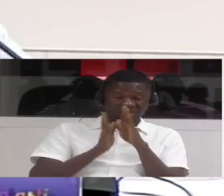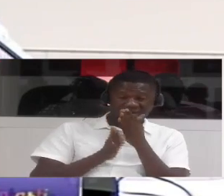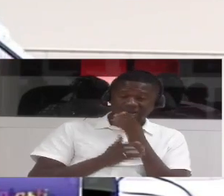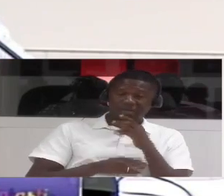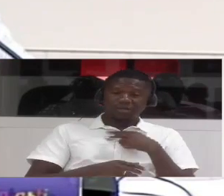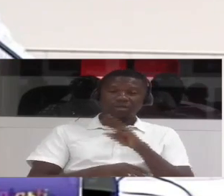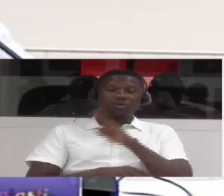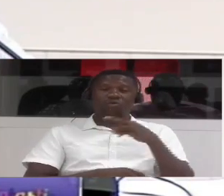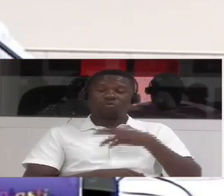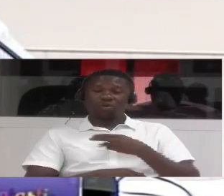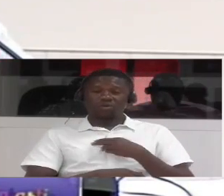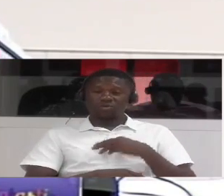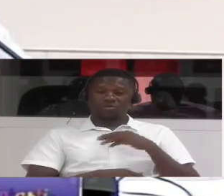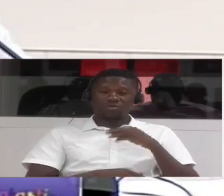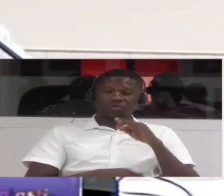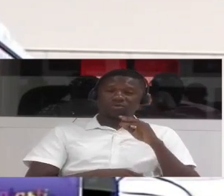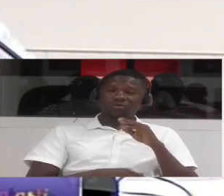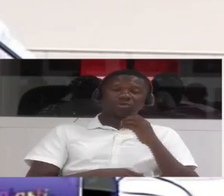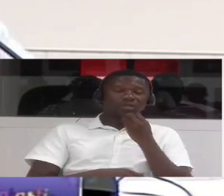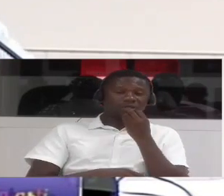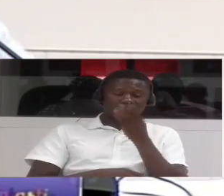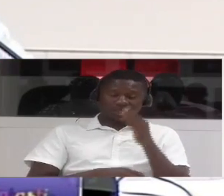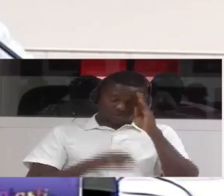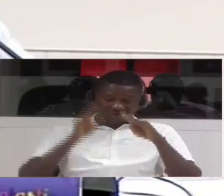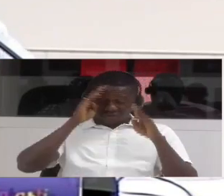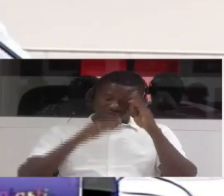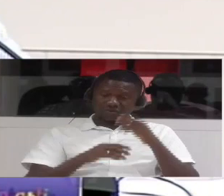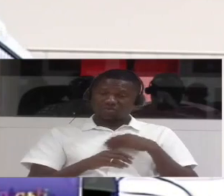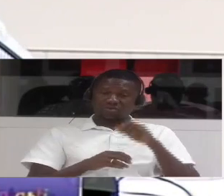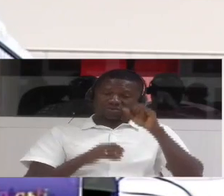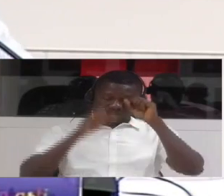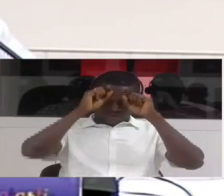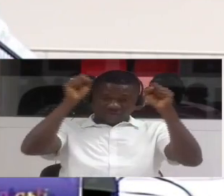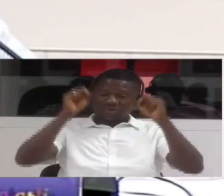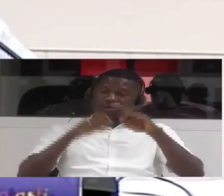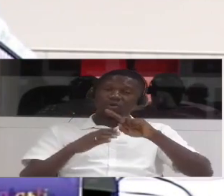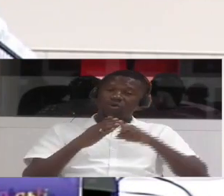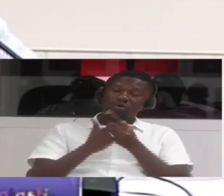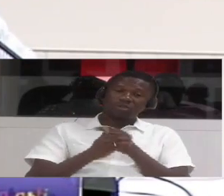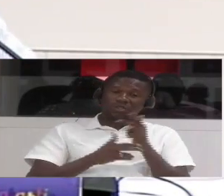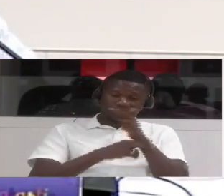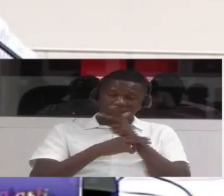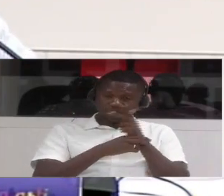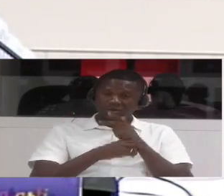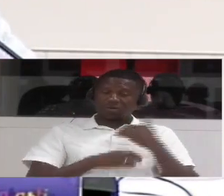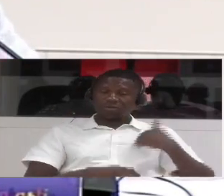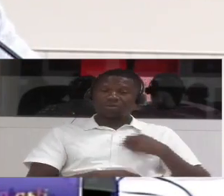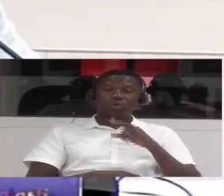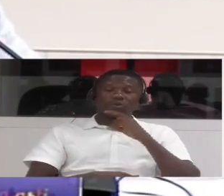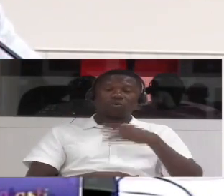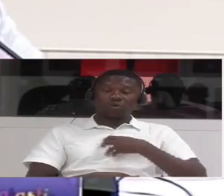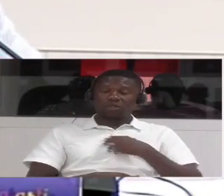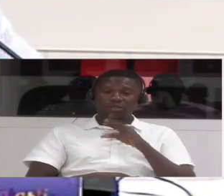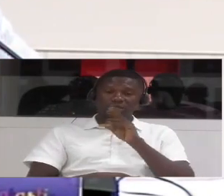they wouldn't also apologize in the way the government or the security people wanted them to be. But of